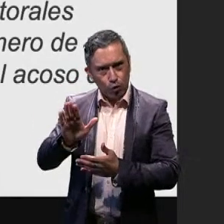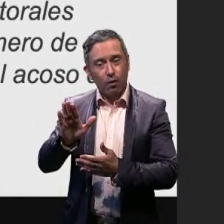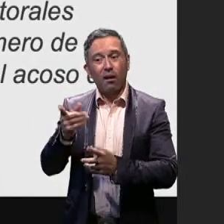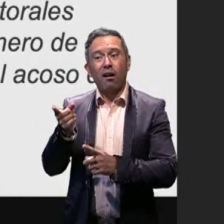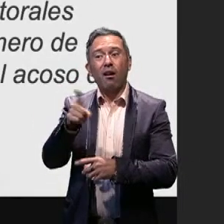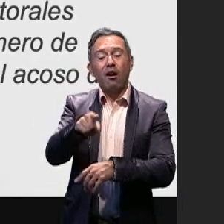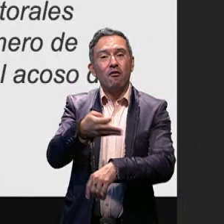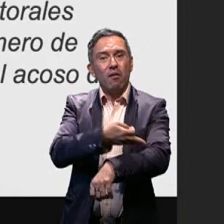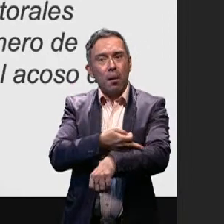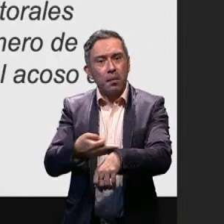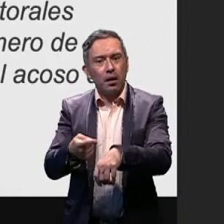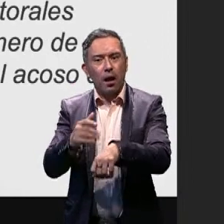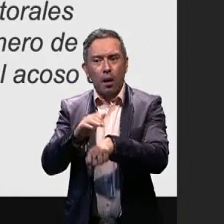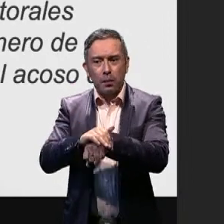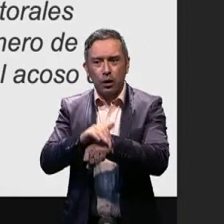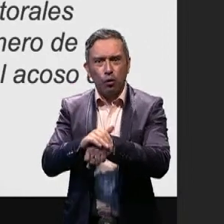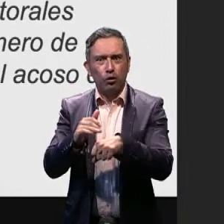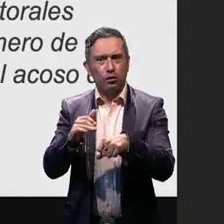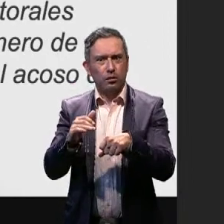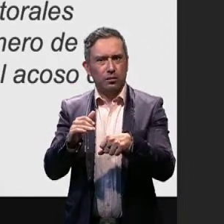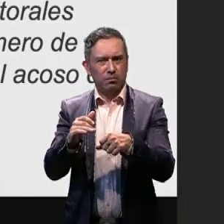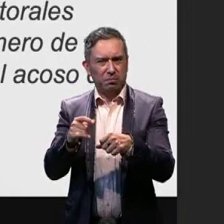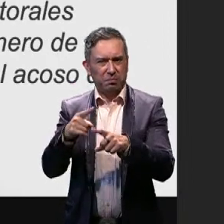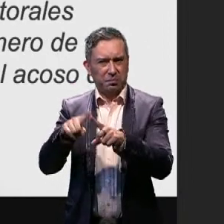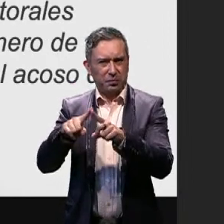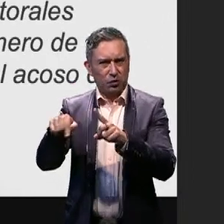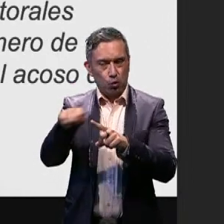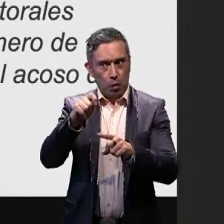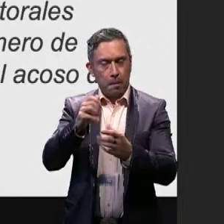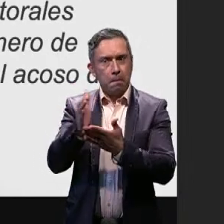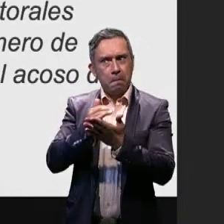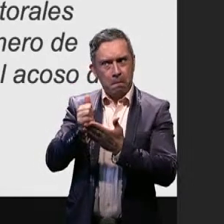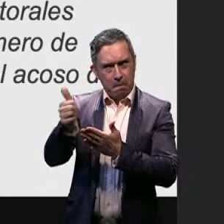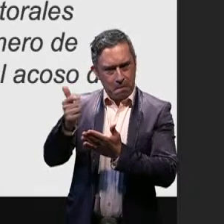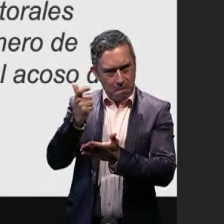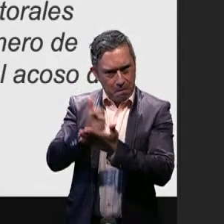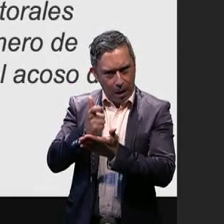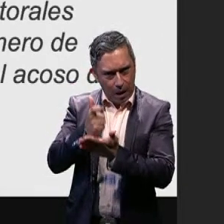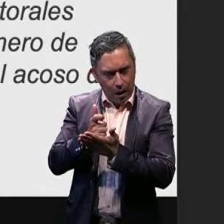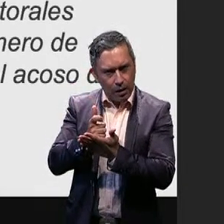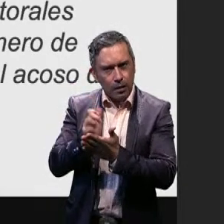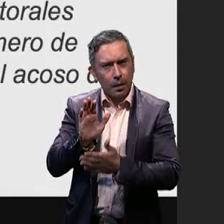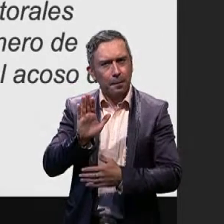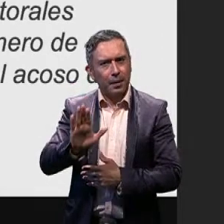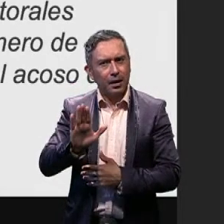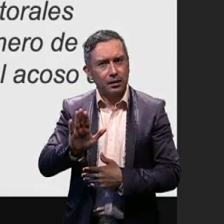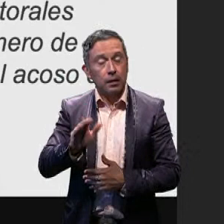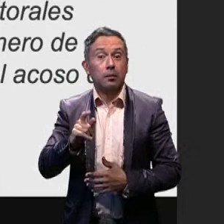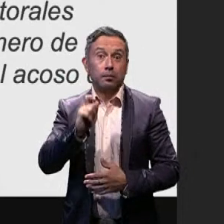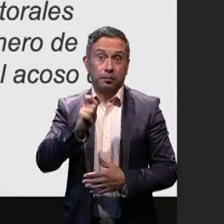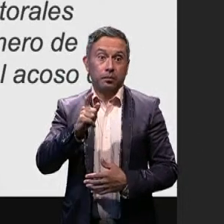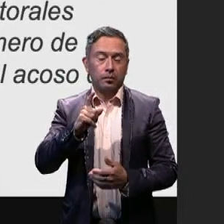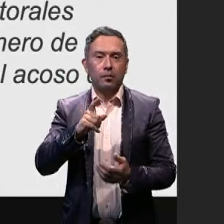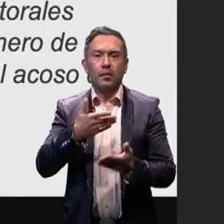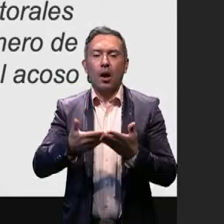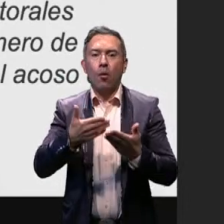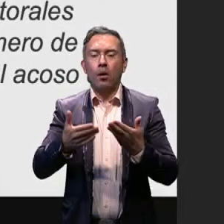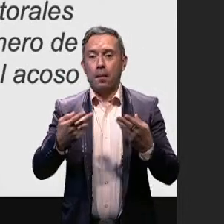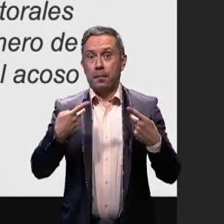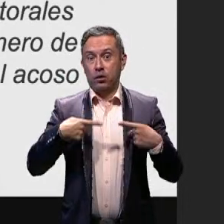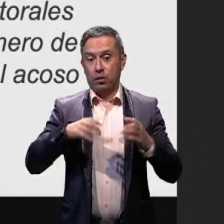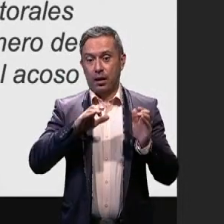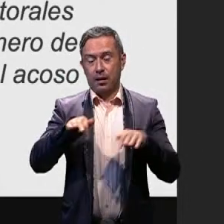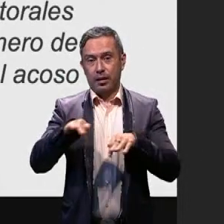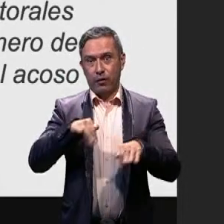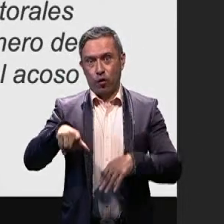a mass exodus of professional election officials leaving office. In some states, it's as high as